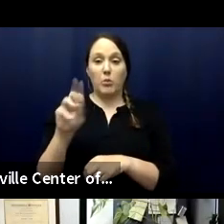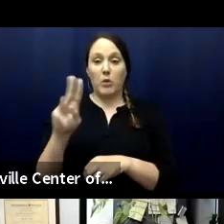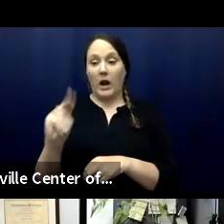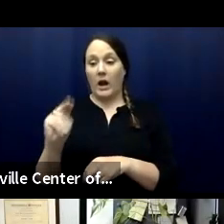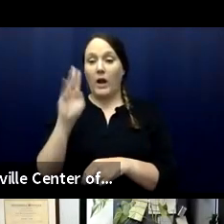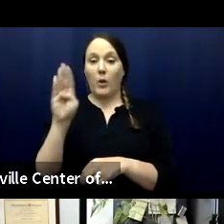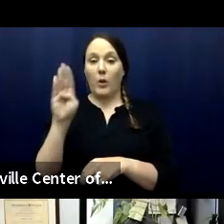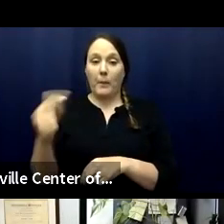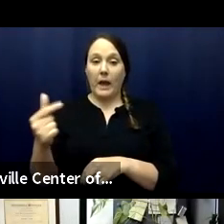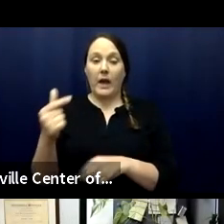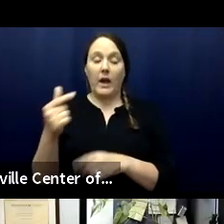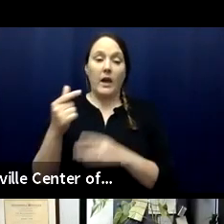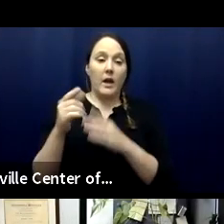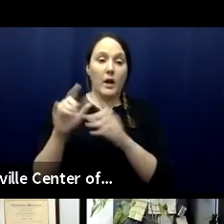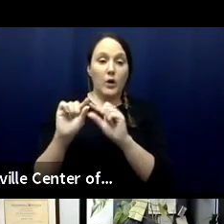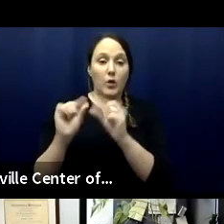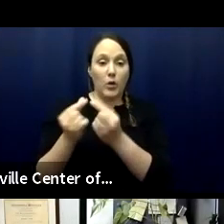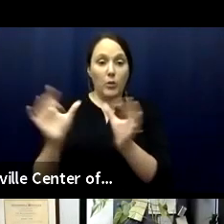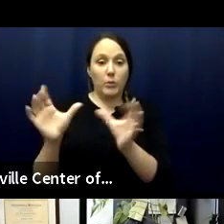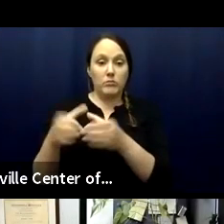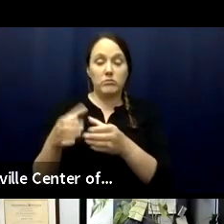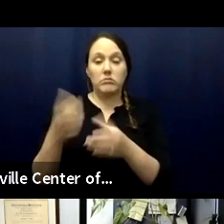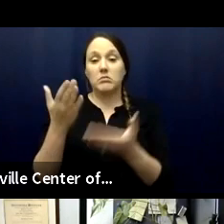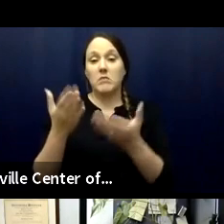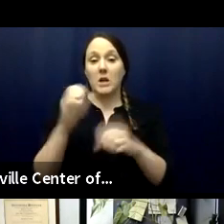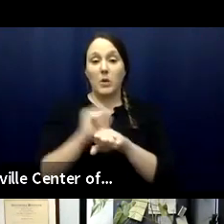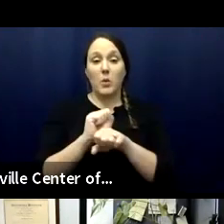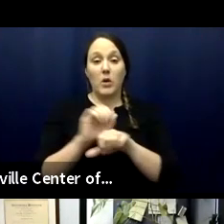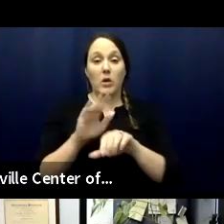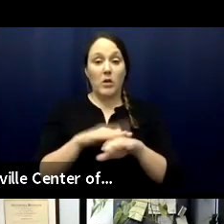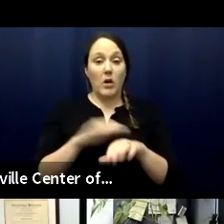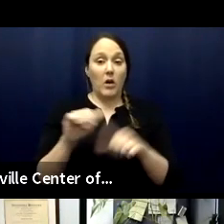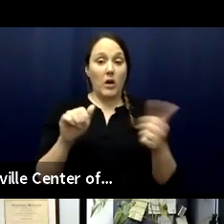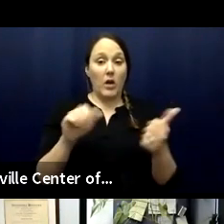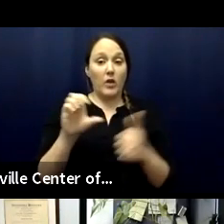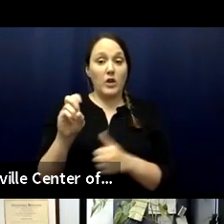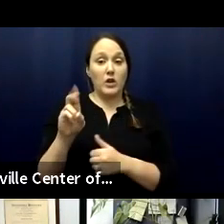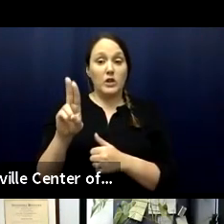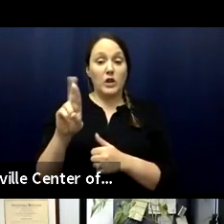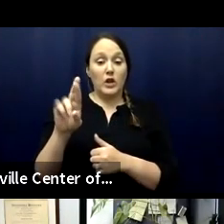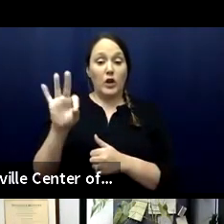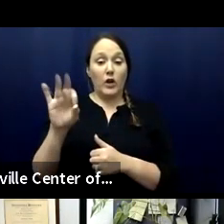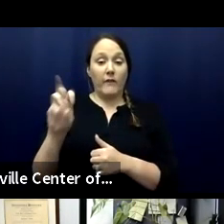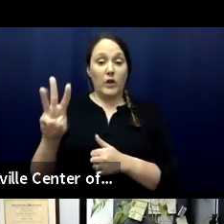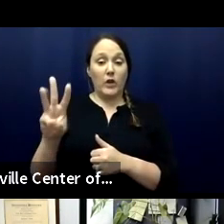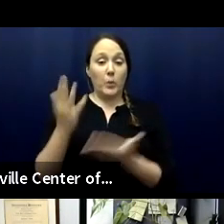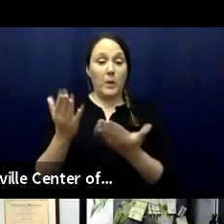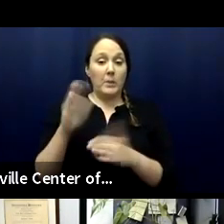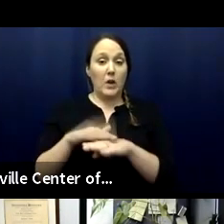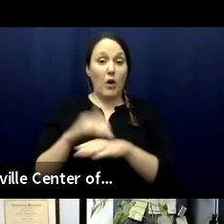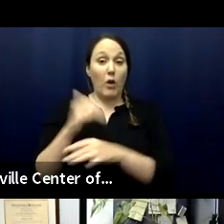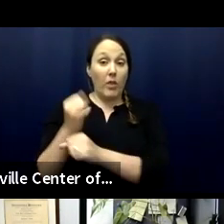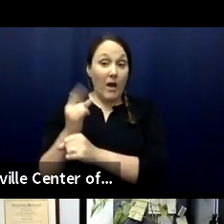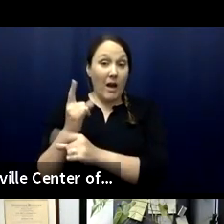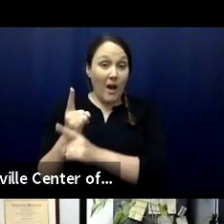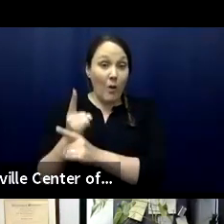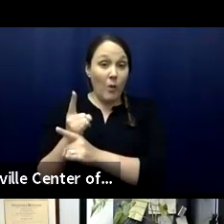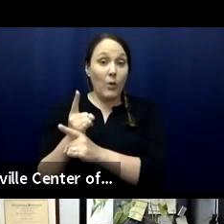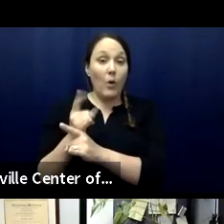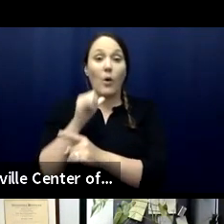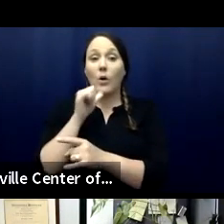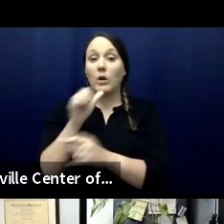But we may need to work also on others. The curfew may be on the alcohol and not on the ability to be open